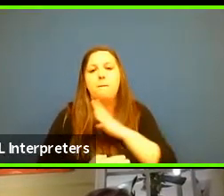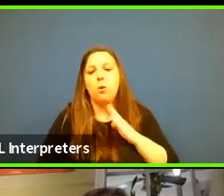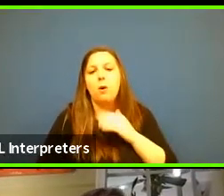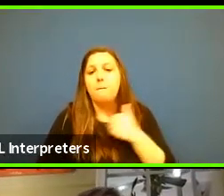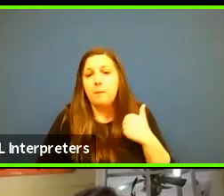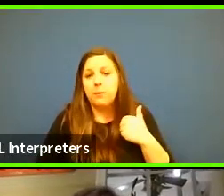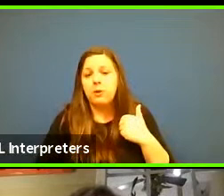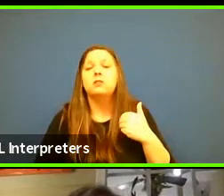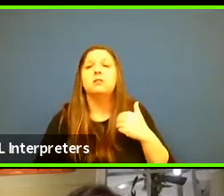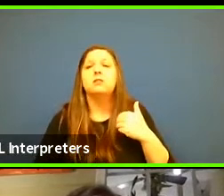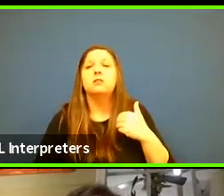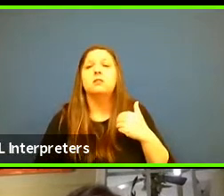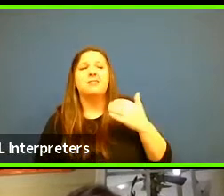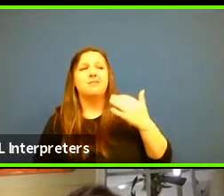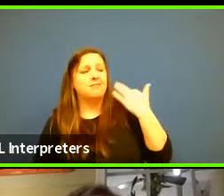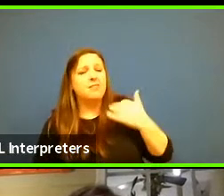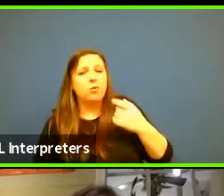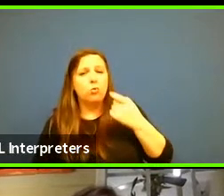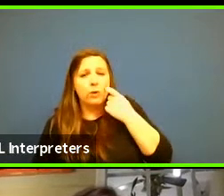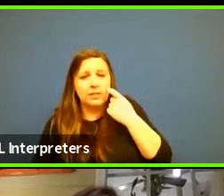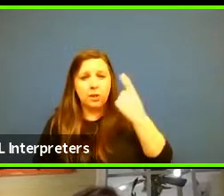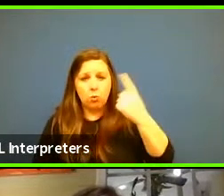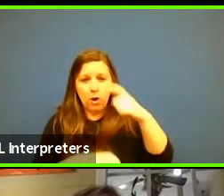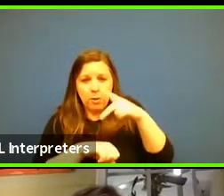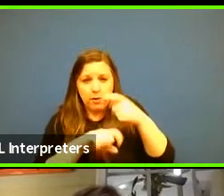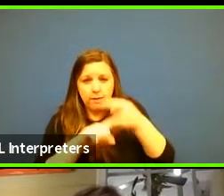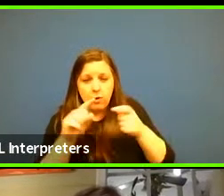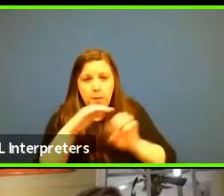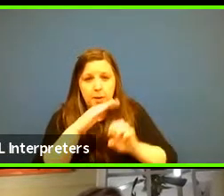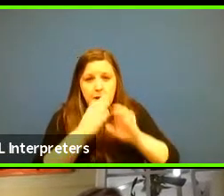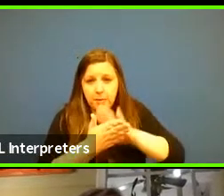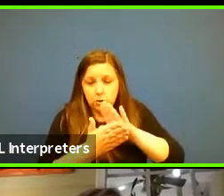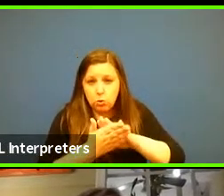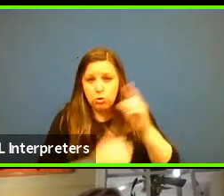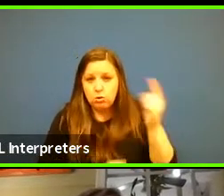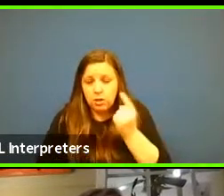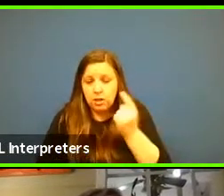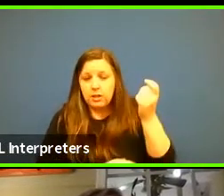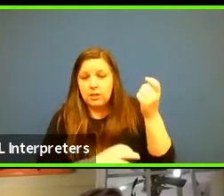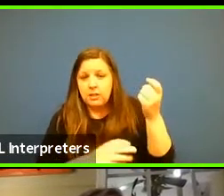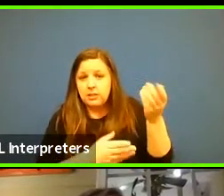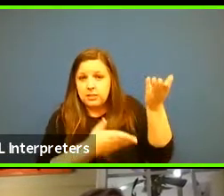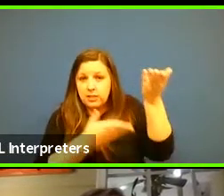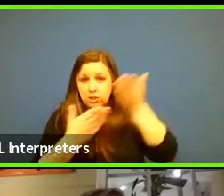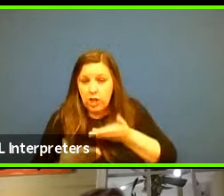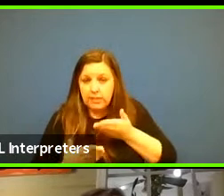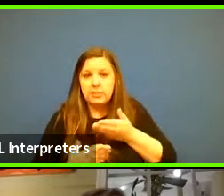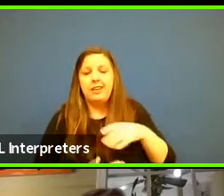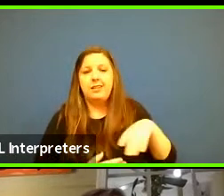Some time ago, one of the principals for one of the elementary schools had suggested dividers